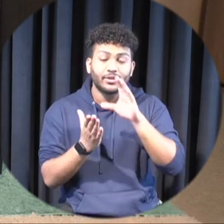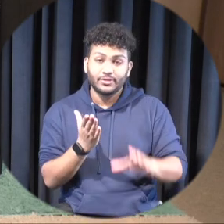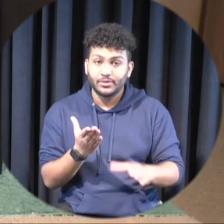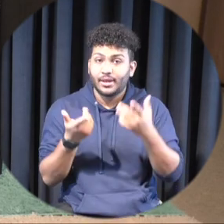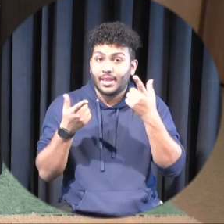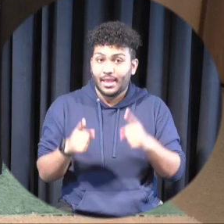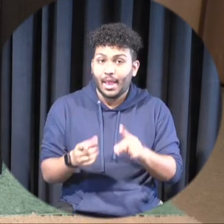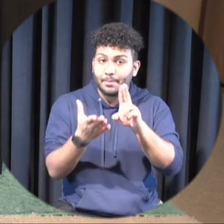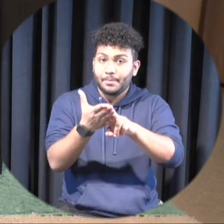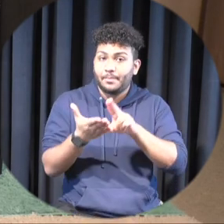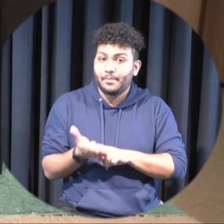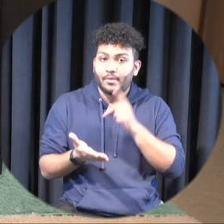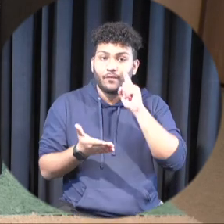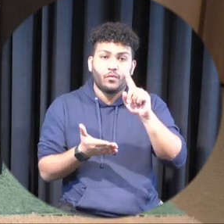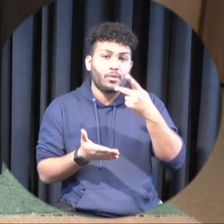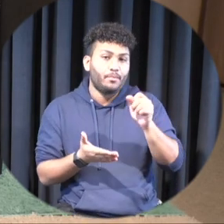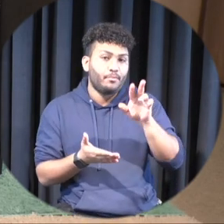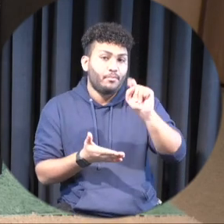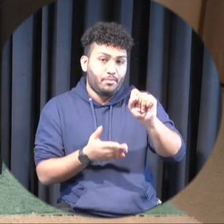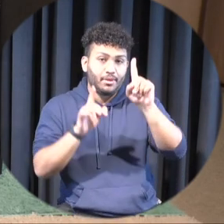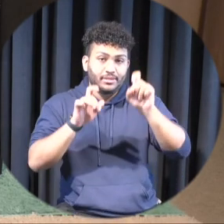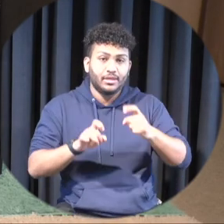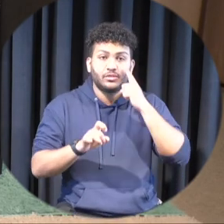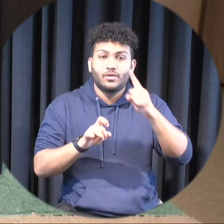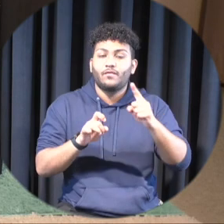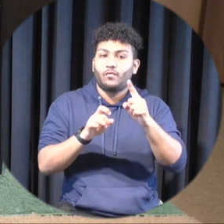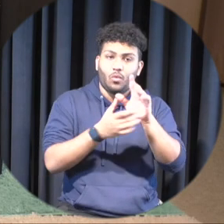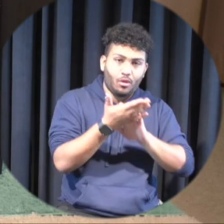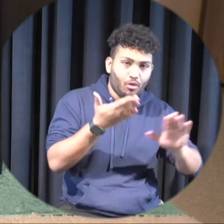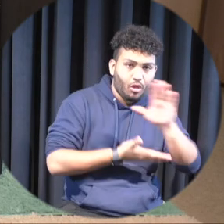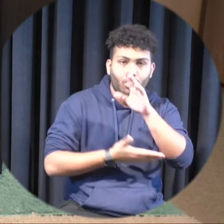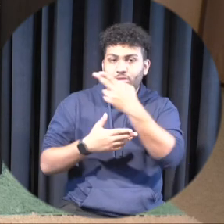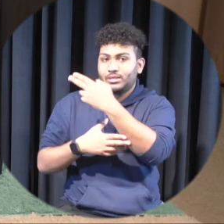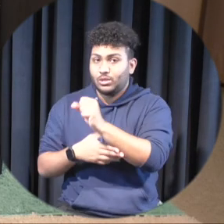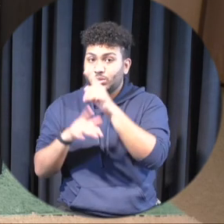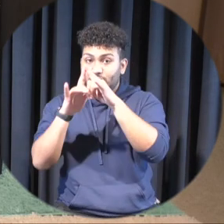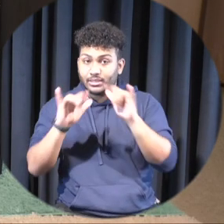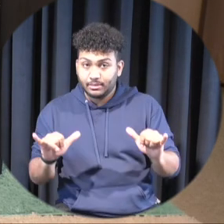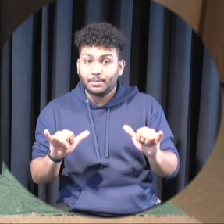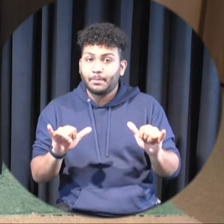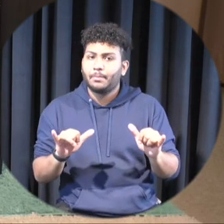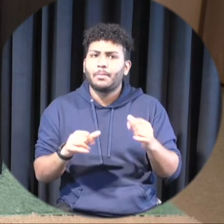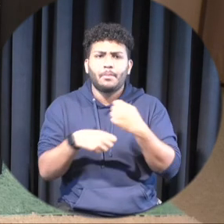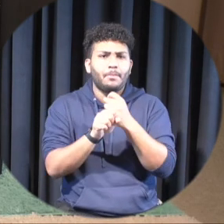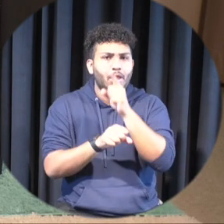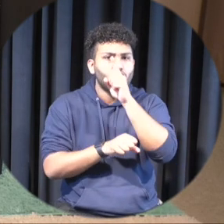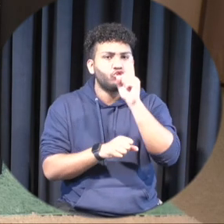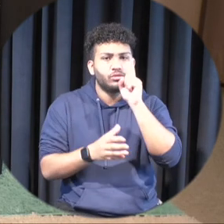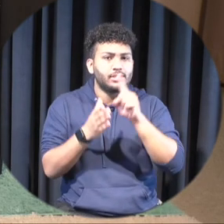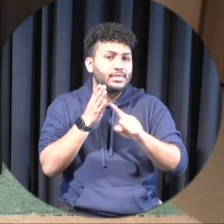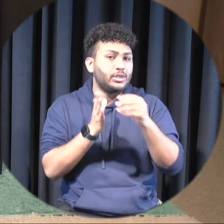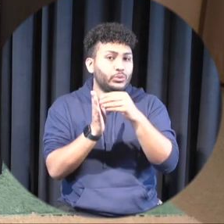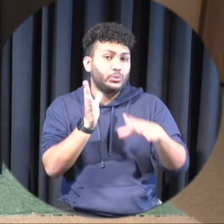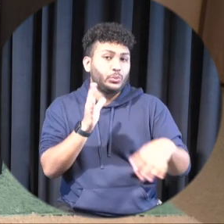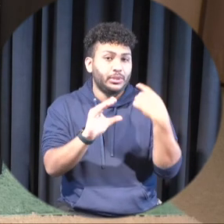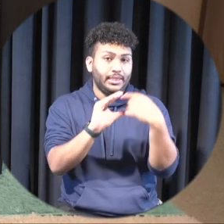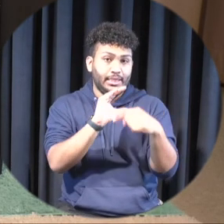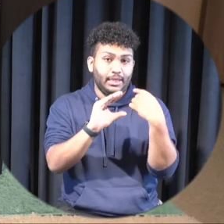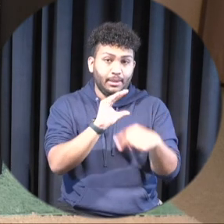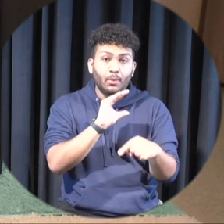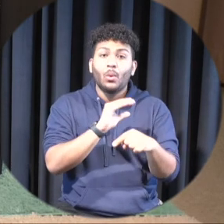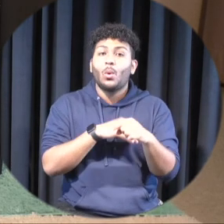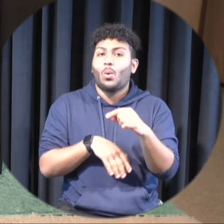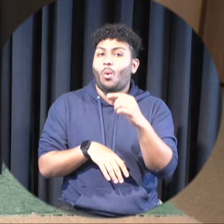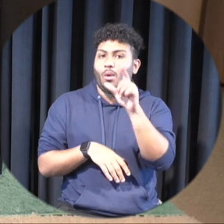signed up for the PERC test for dual enrollment, make sure to check your student email or check the list outside the Media Center for your testing